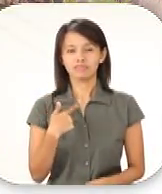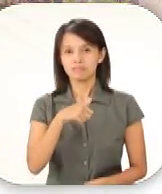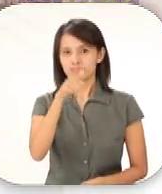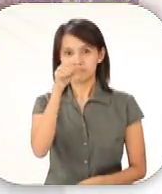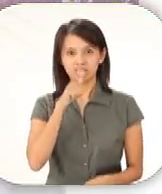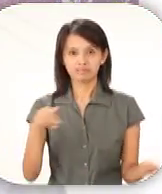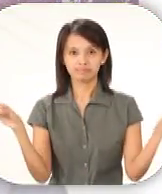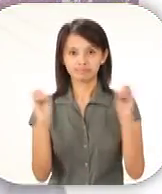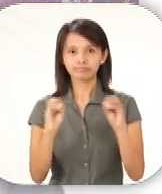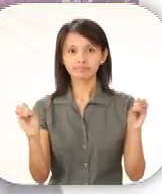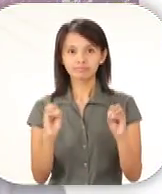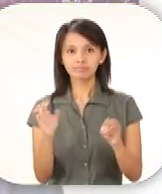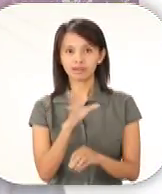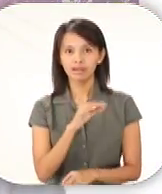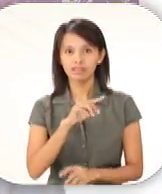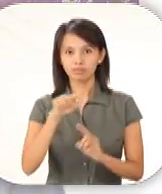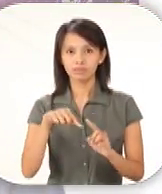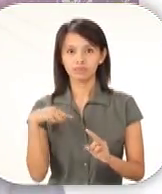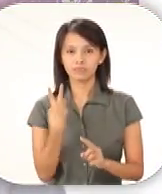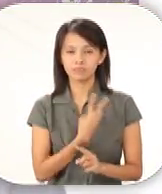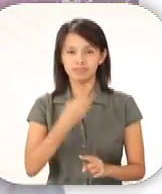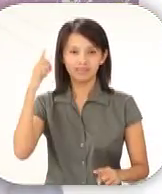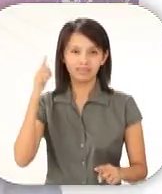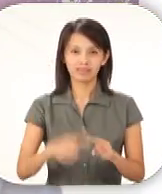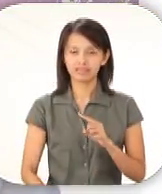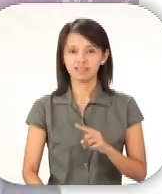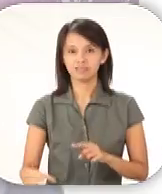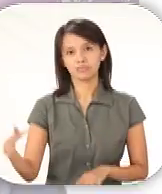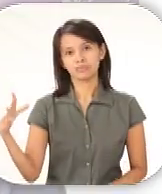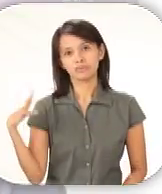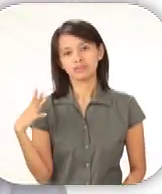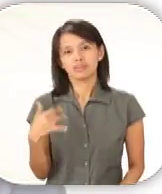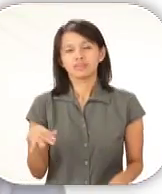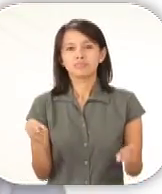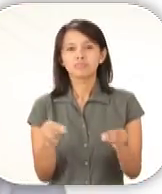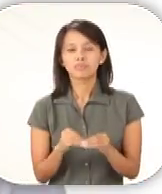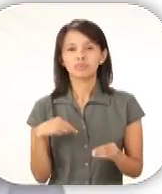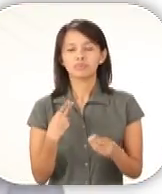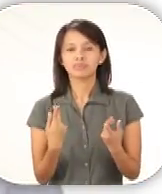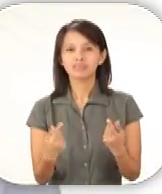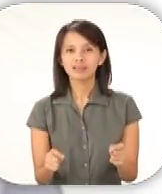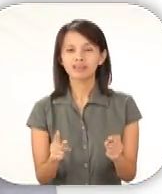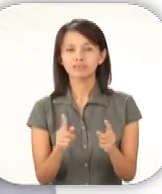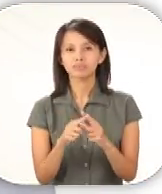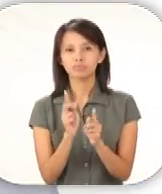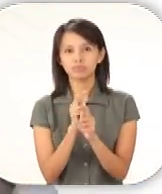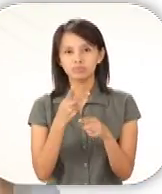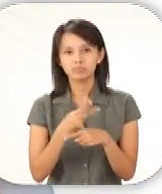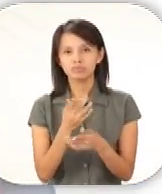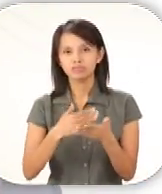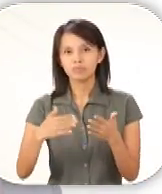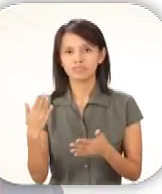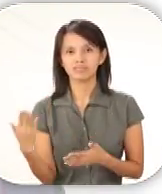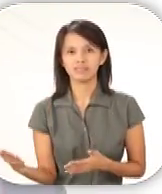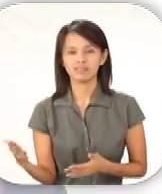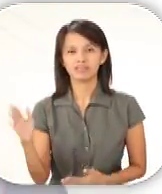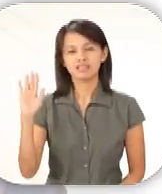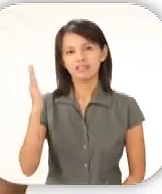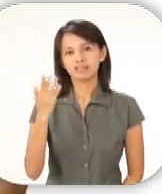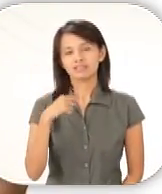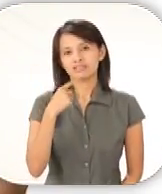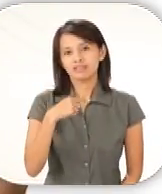the patience related to waiting. And when we cannot wait anymore, we try to produce